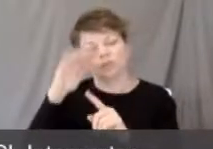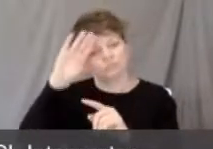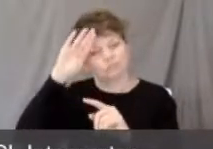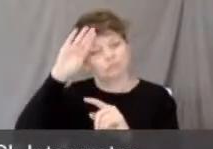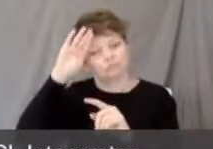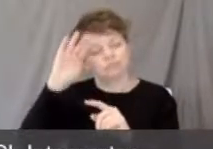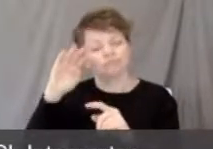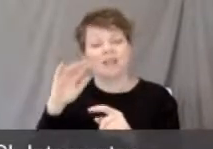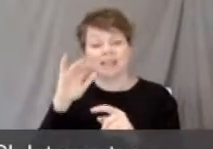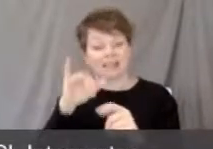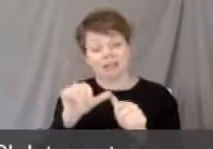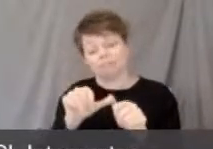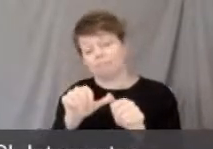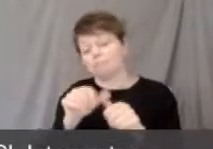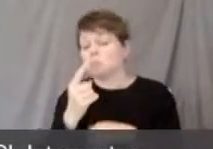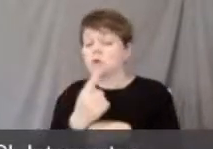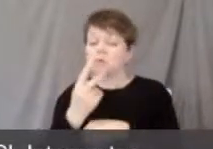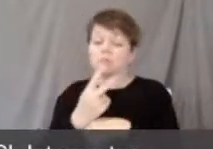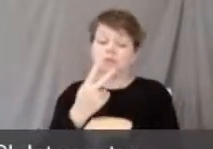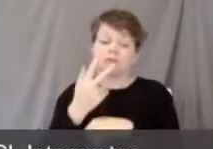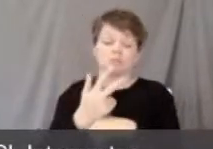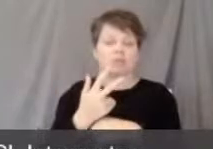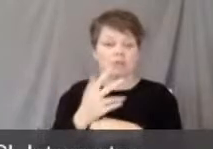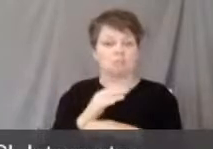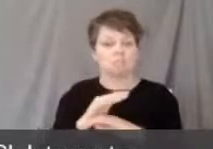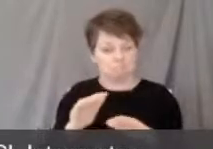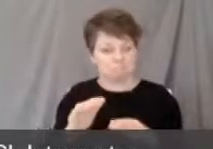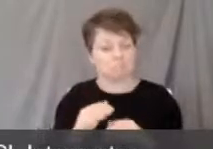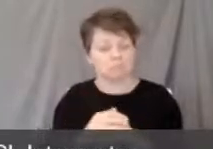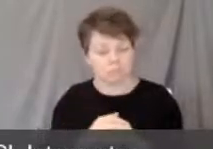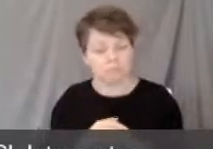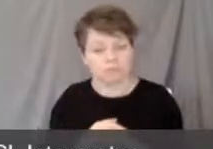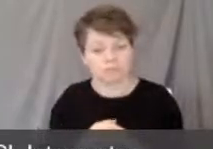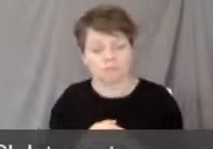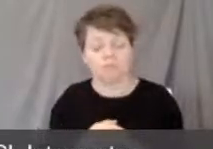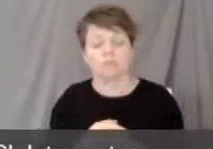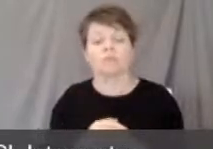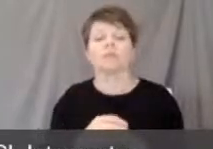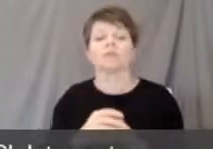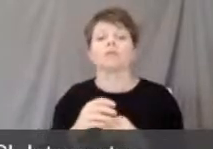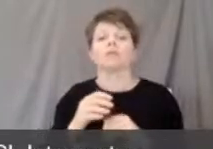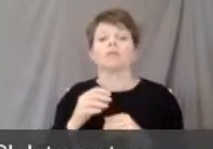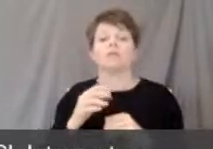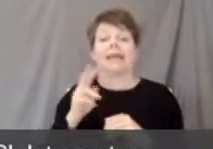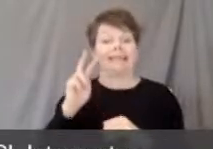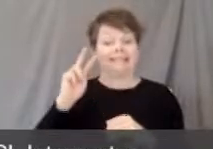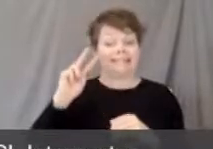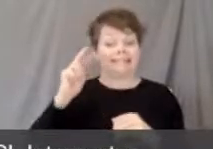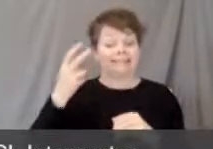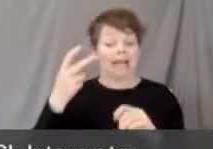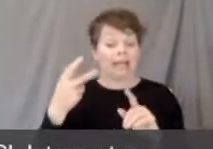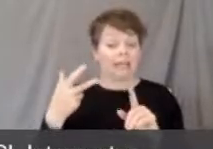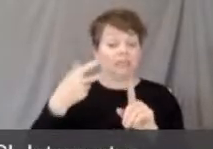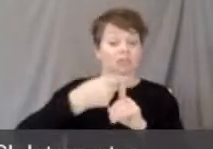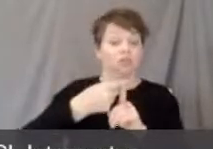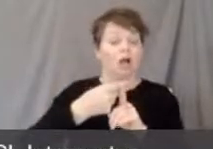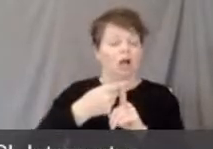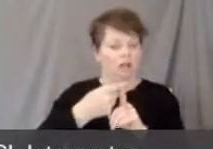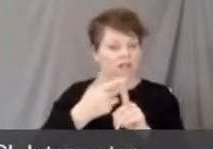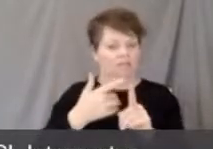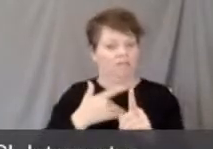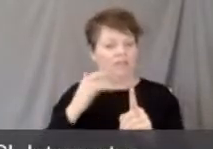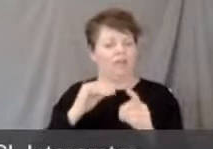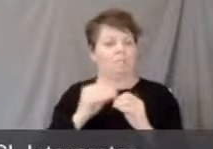typically lasted for 1 to 3 days, and typically came on stronger with a second dose. And we know